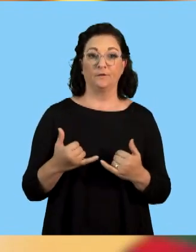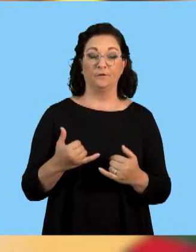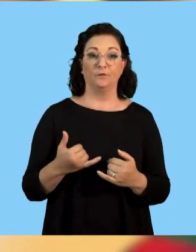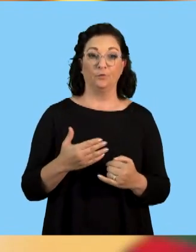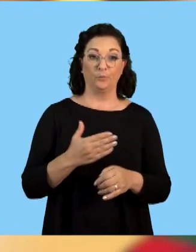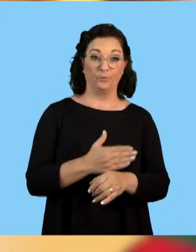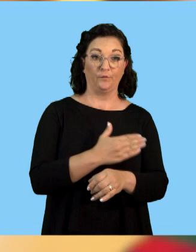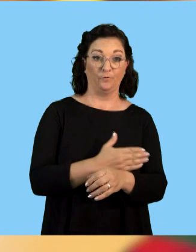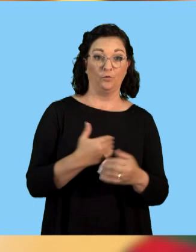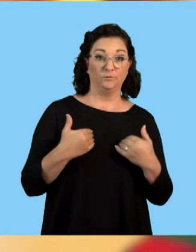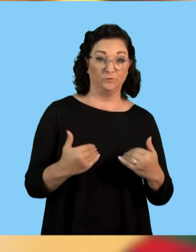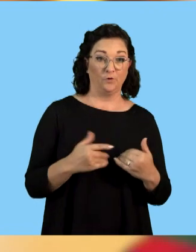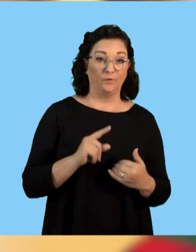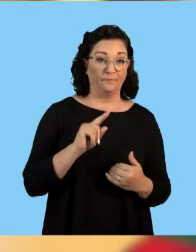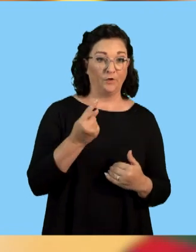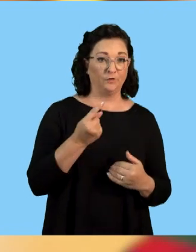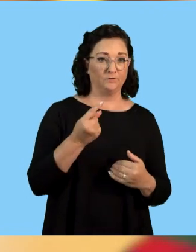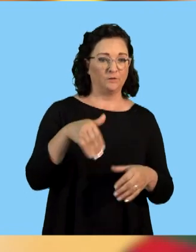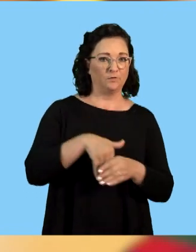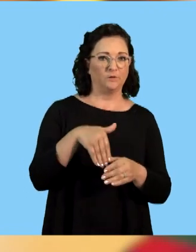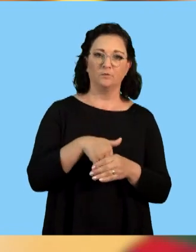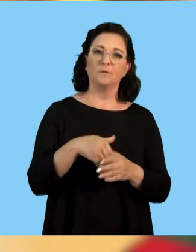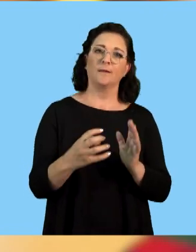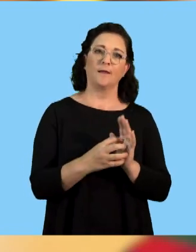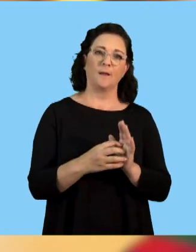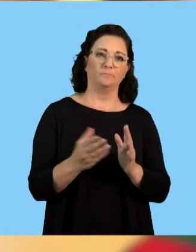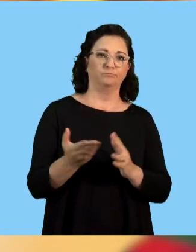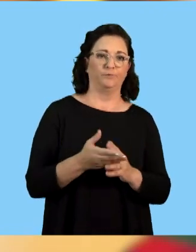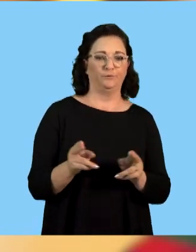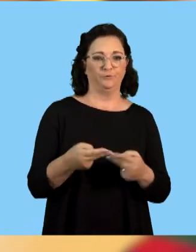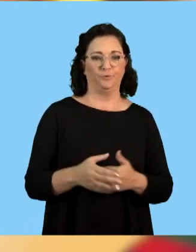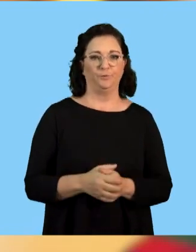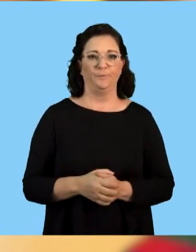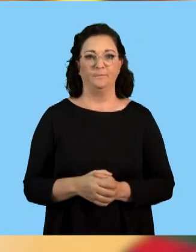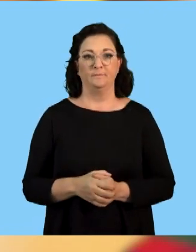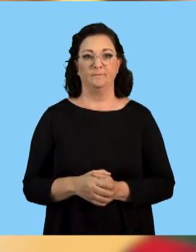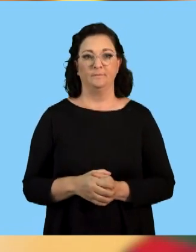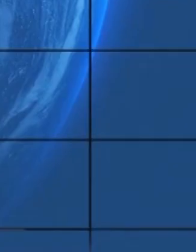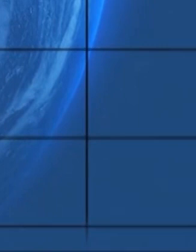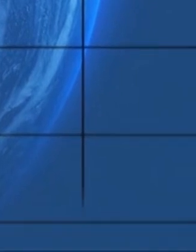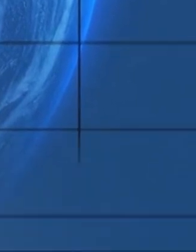and go to our first concept, we're just going to go quickly for a short break, and I will see you just after this.